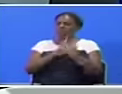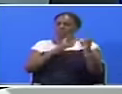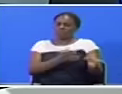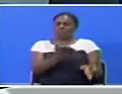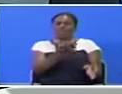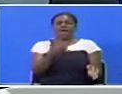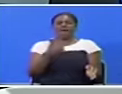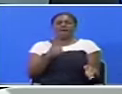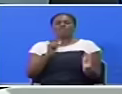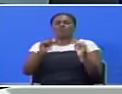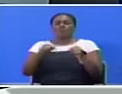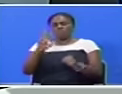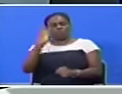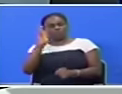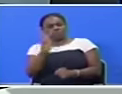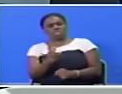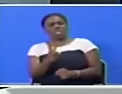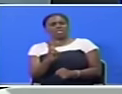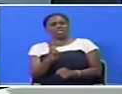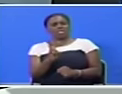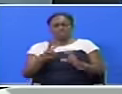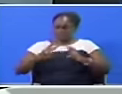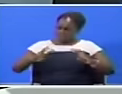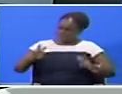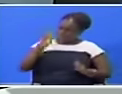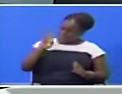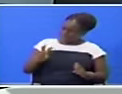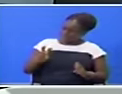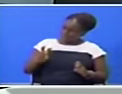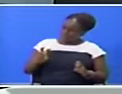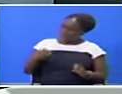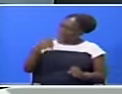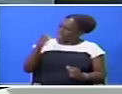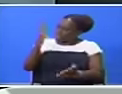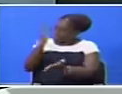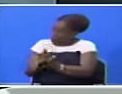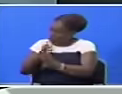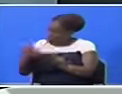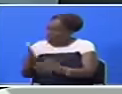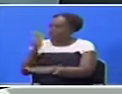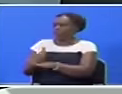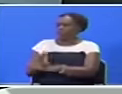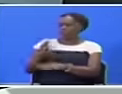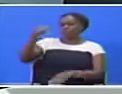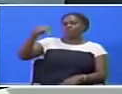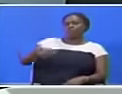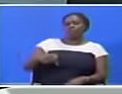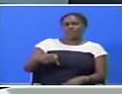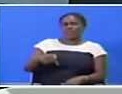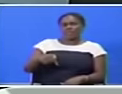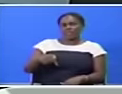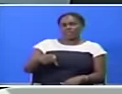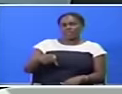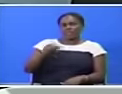And you can check it and assess it and right. see if he told you the truth or... Okay. So yeah. today, can we have that